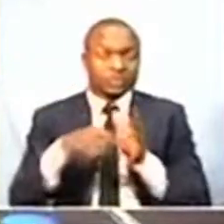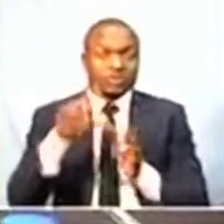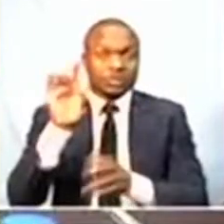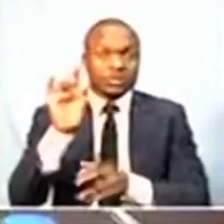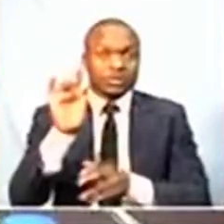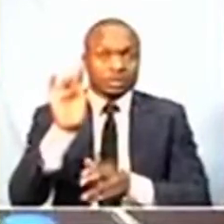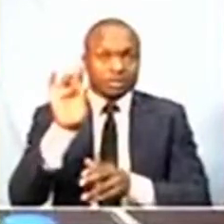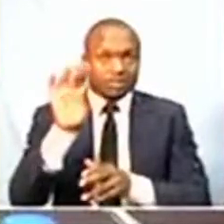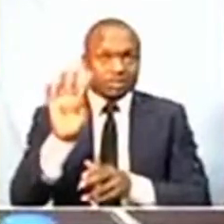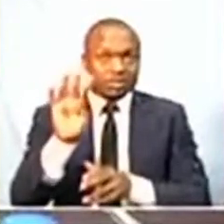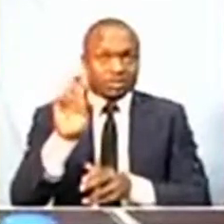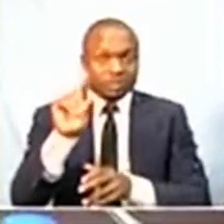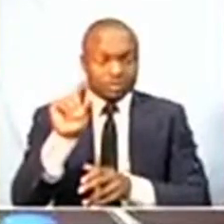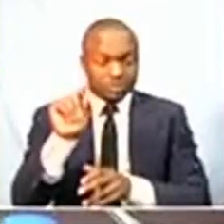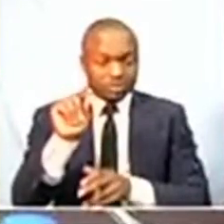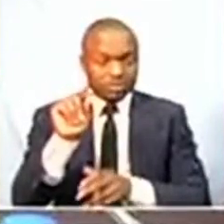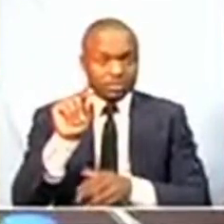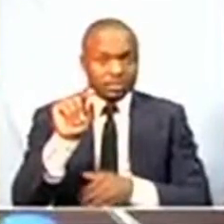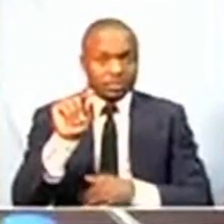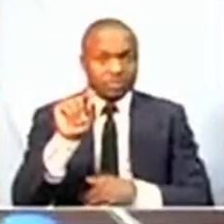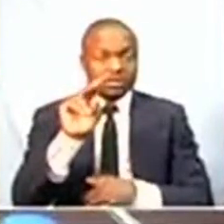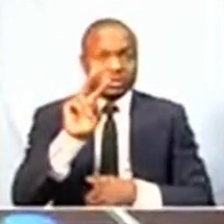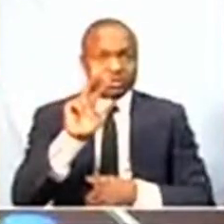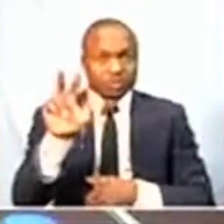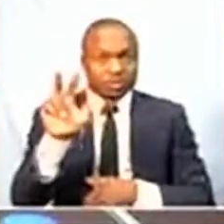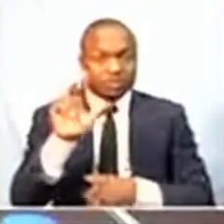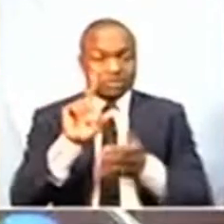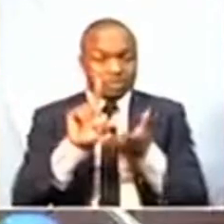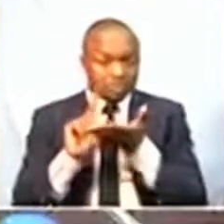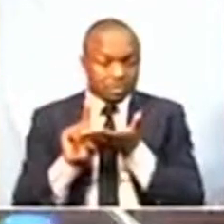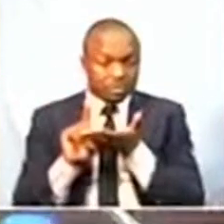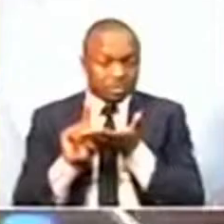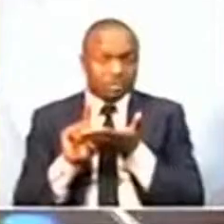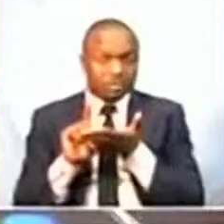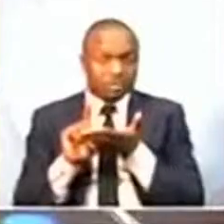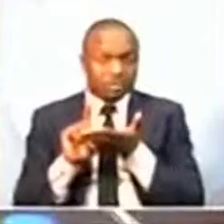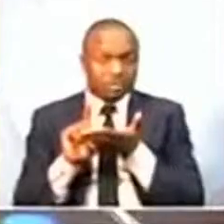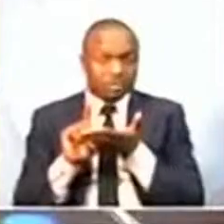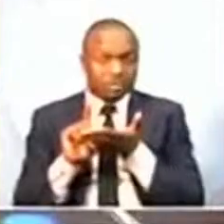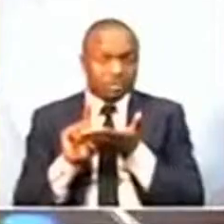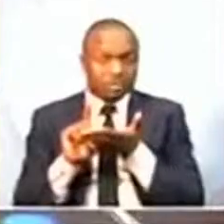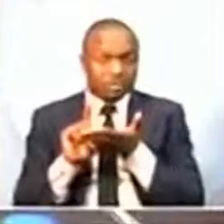2.934,349.84 and the 2023 loans amounting to